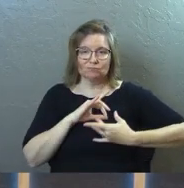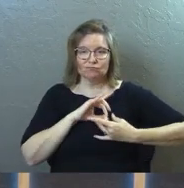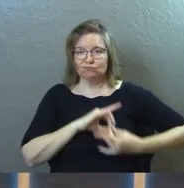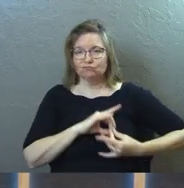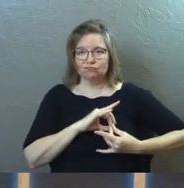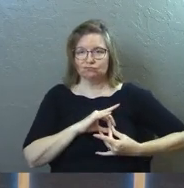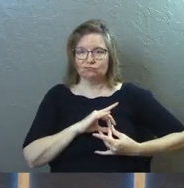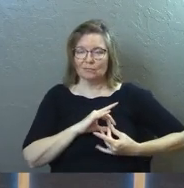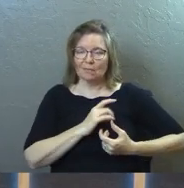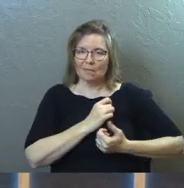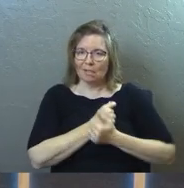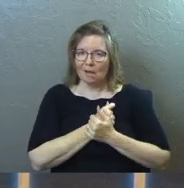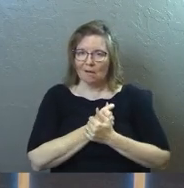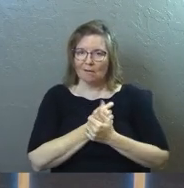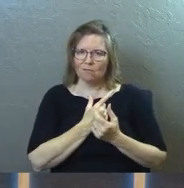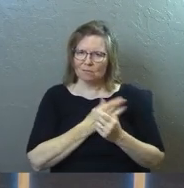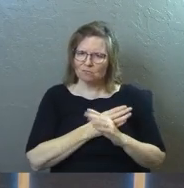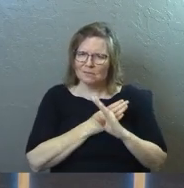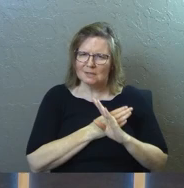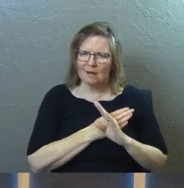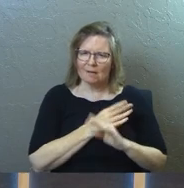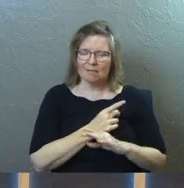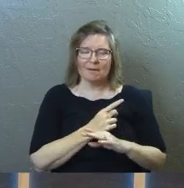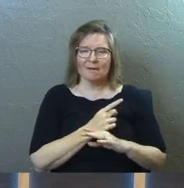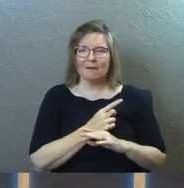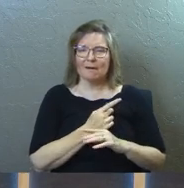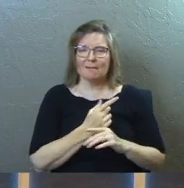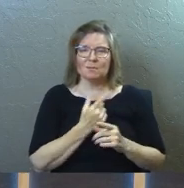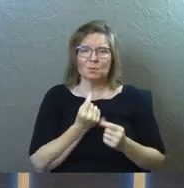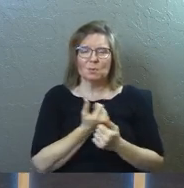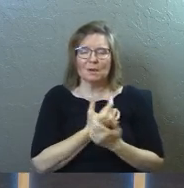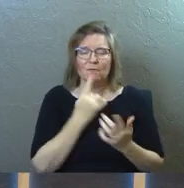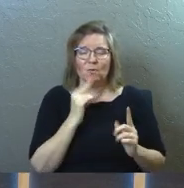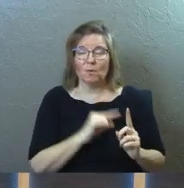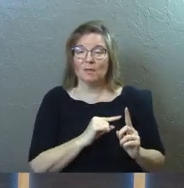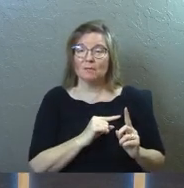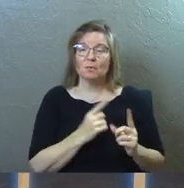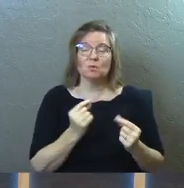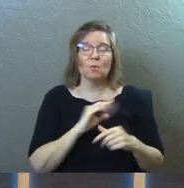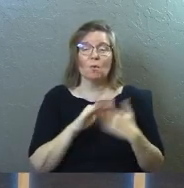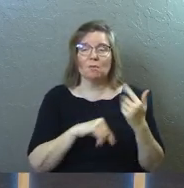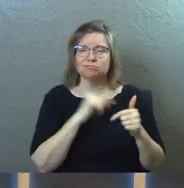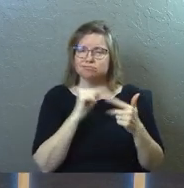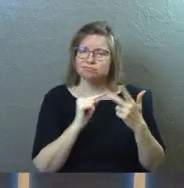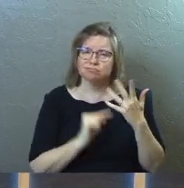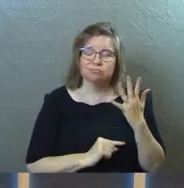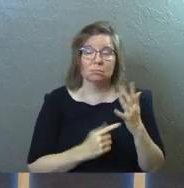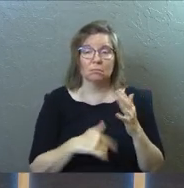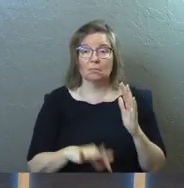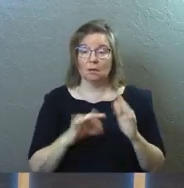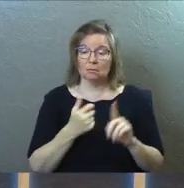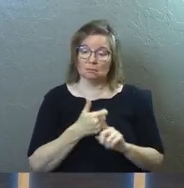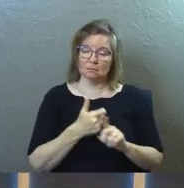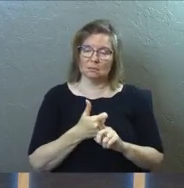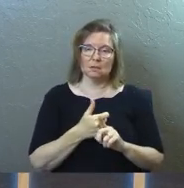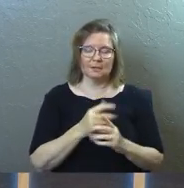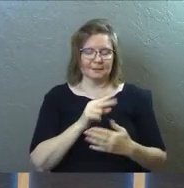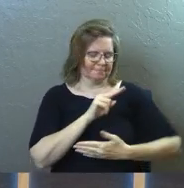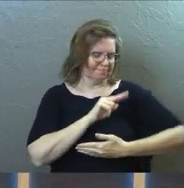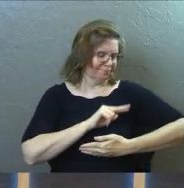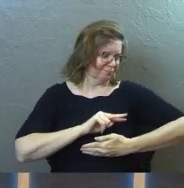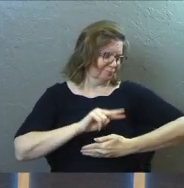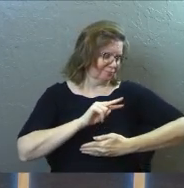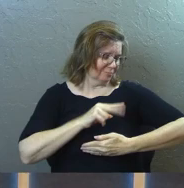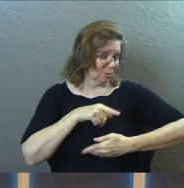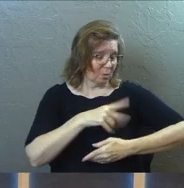loved them. You instantly would do anything for them. You jump in front of a bus to save their life. Yes, you would do all of those things. And you found yourself just looking at them